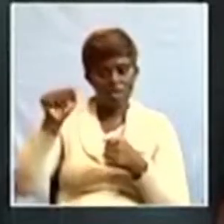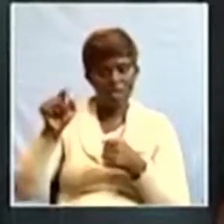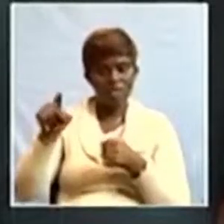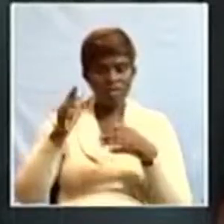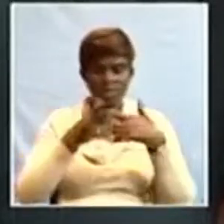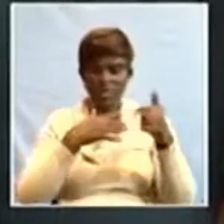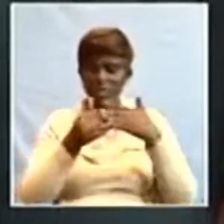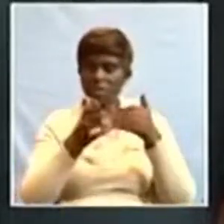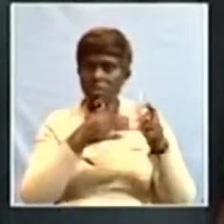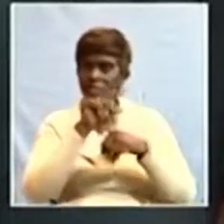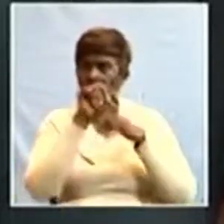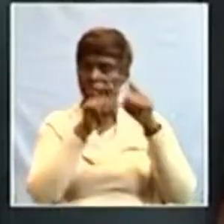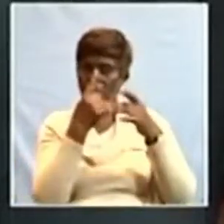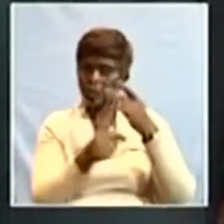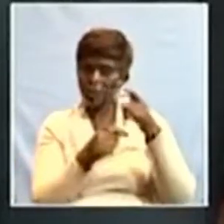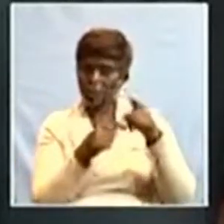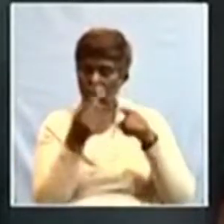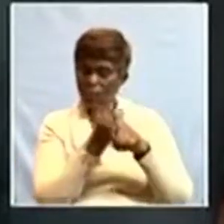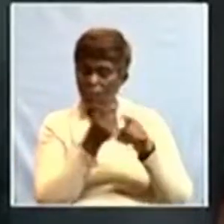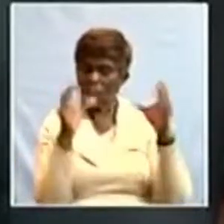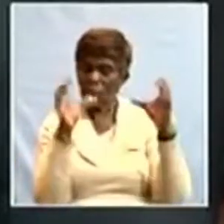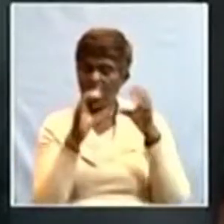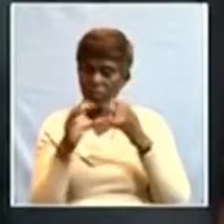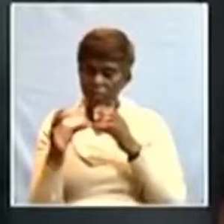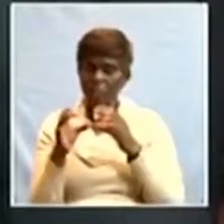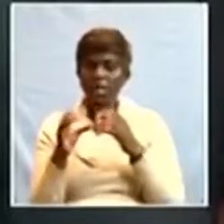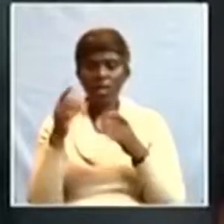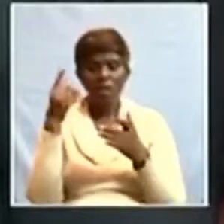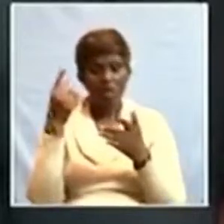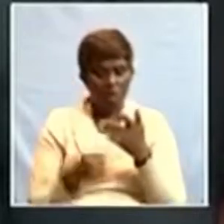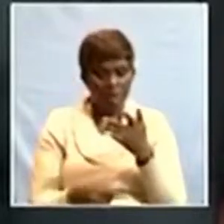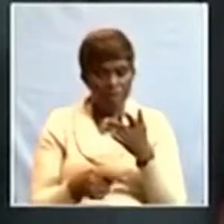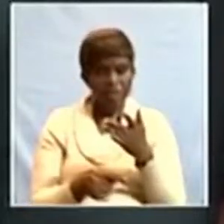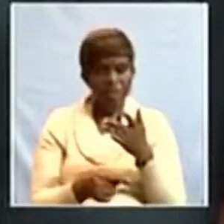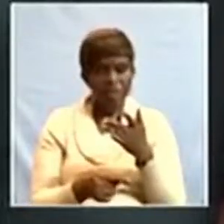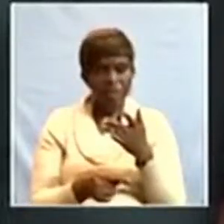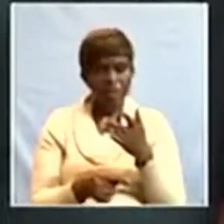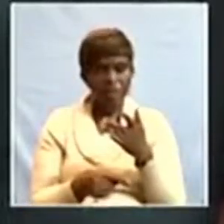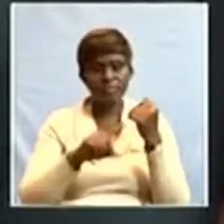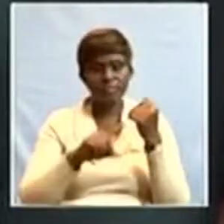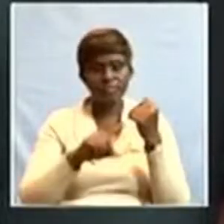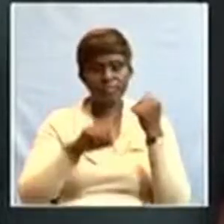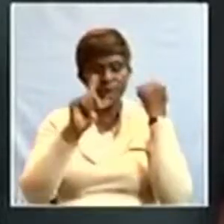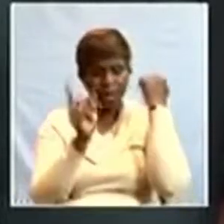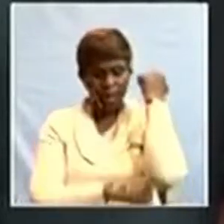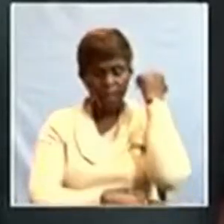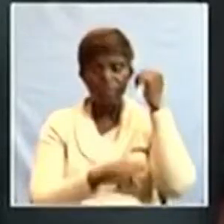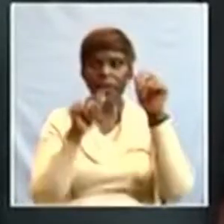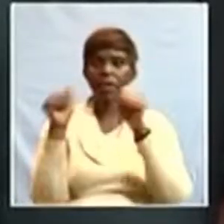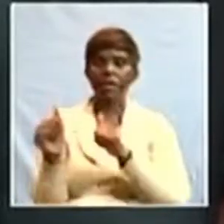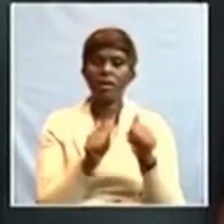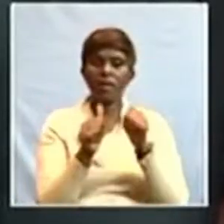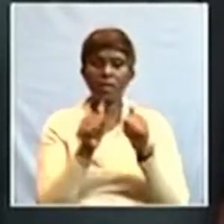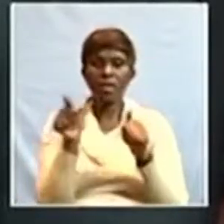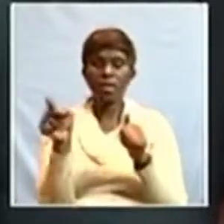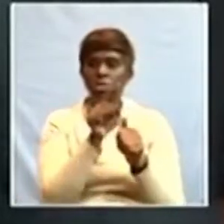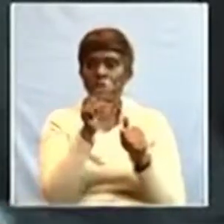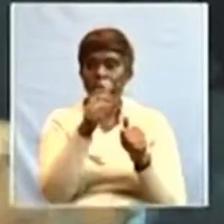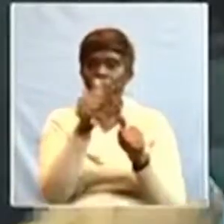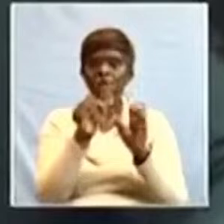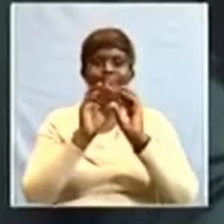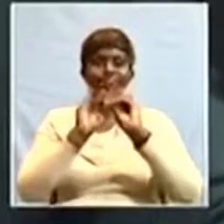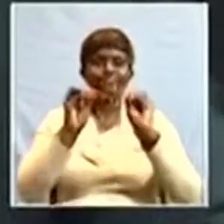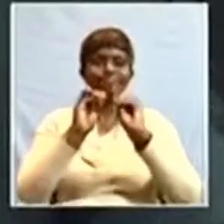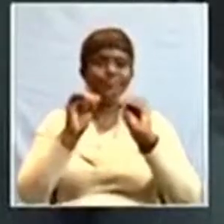question that is coming from the committees: what disciplinary action did you